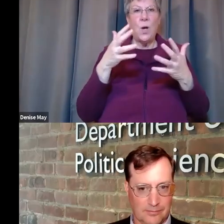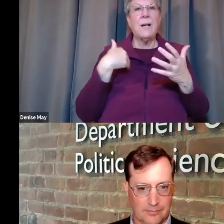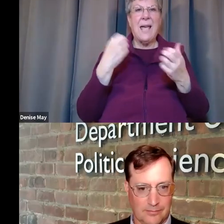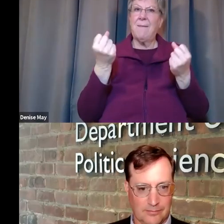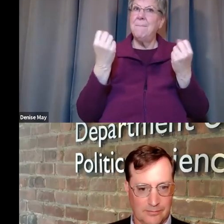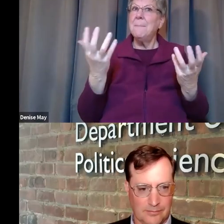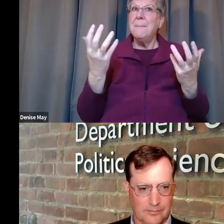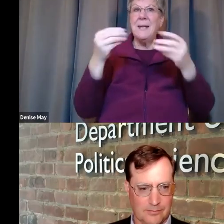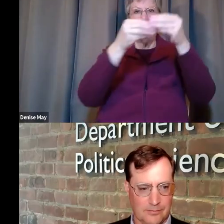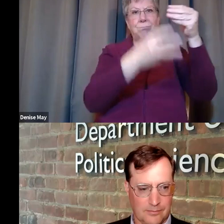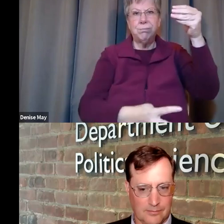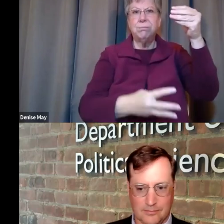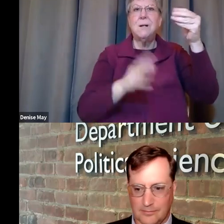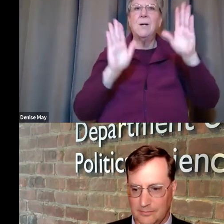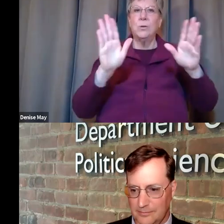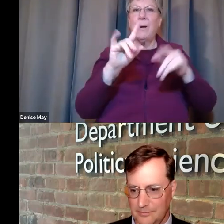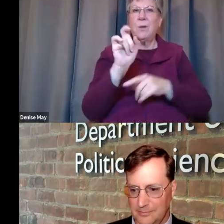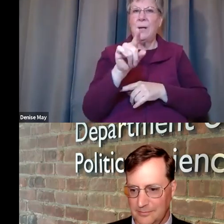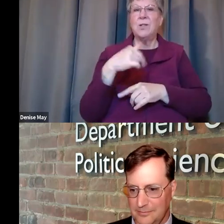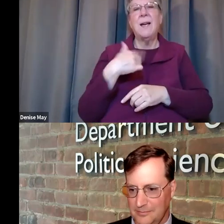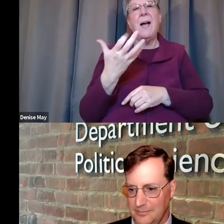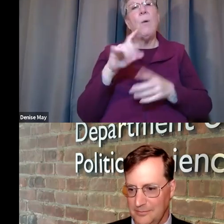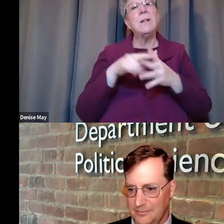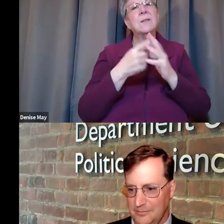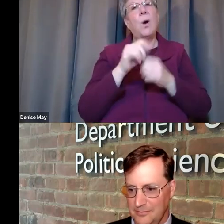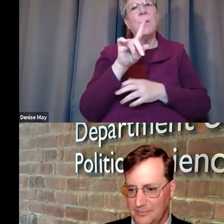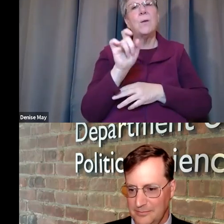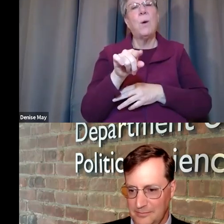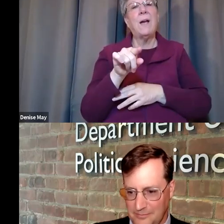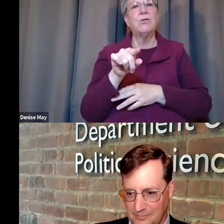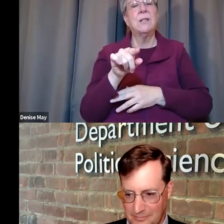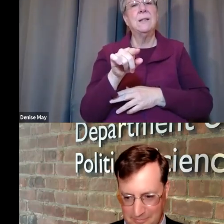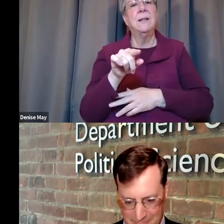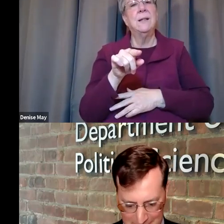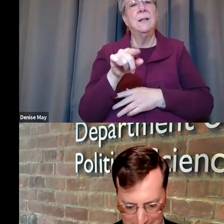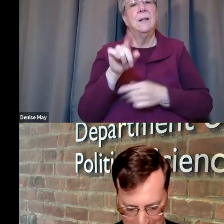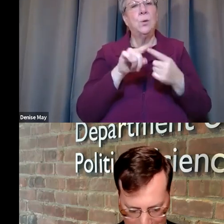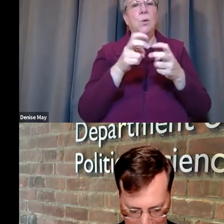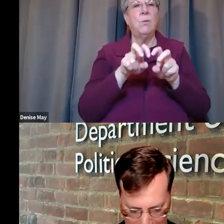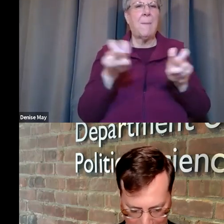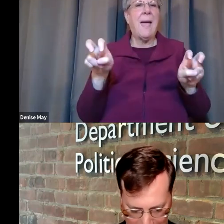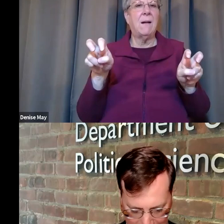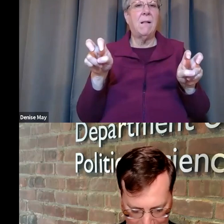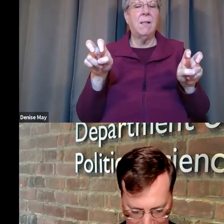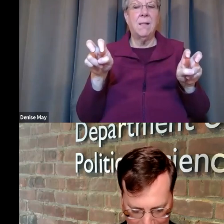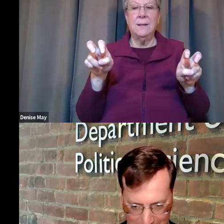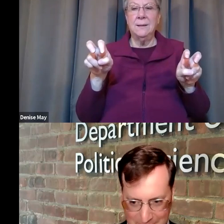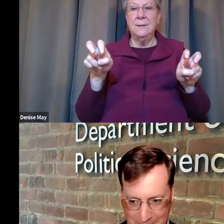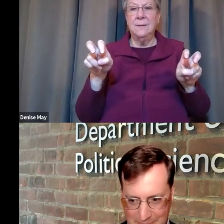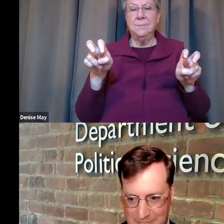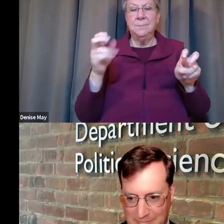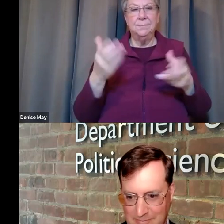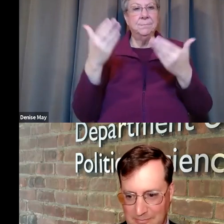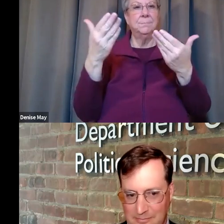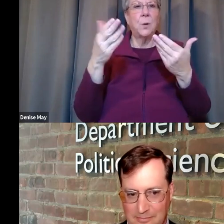great questions in here. I wanted to start with a question to the panel posed